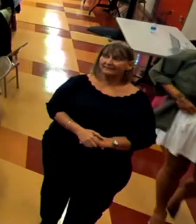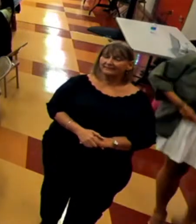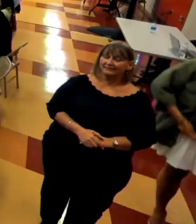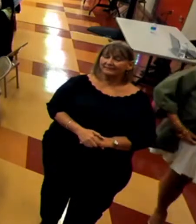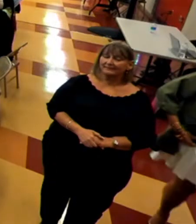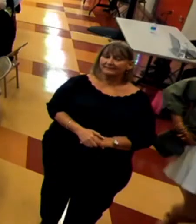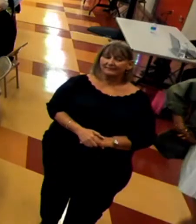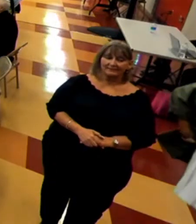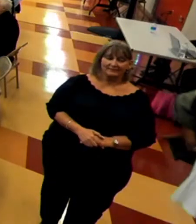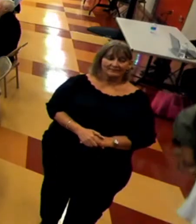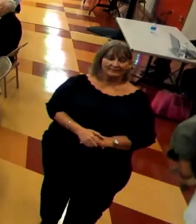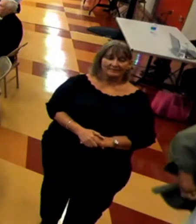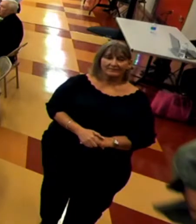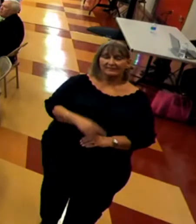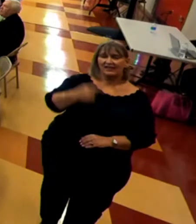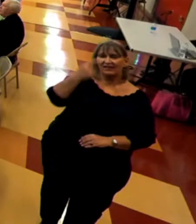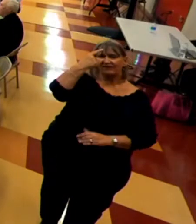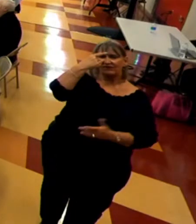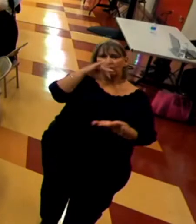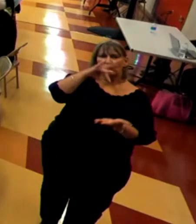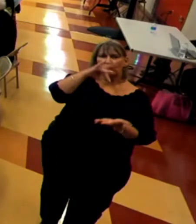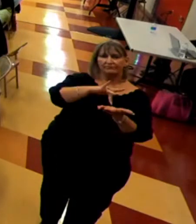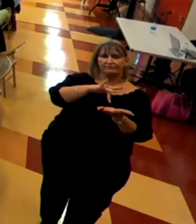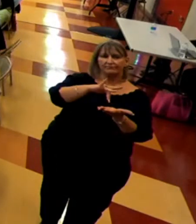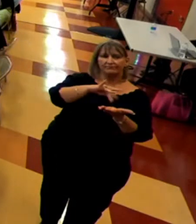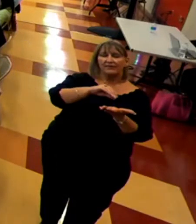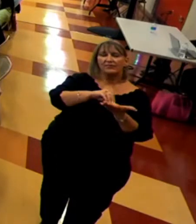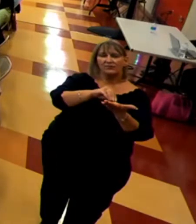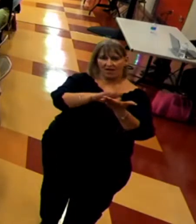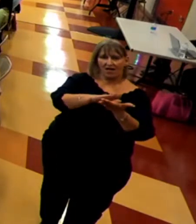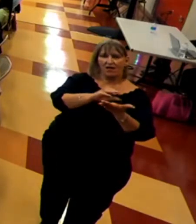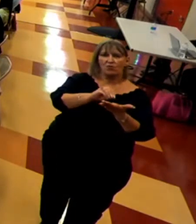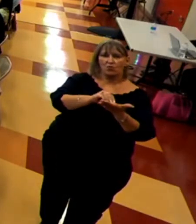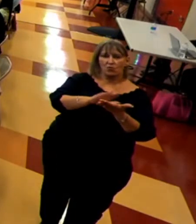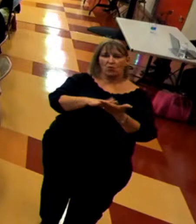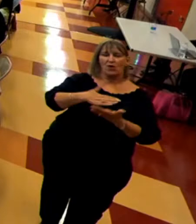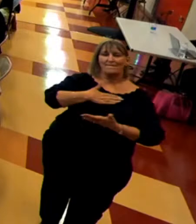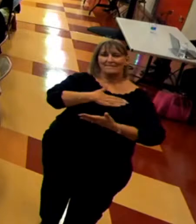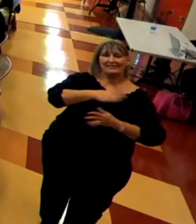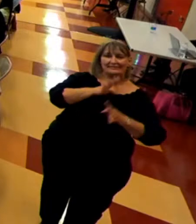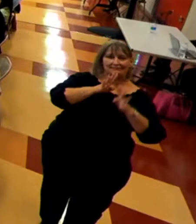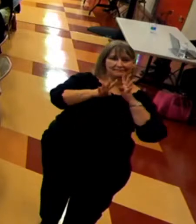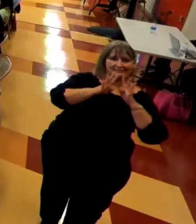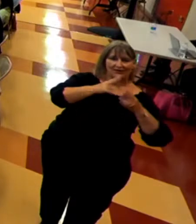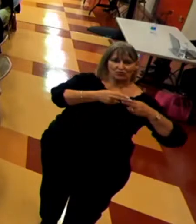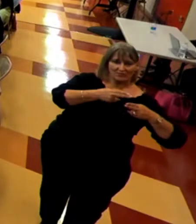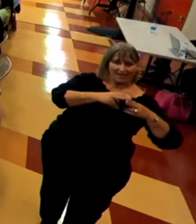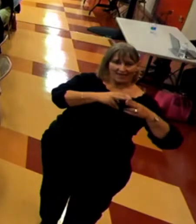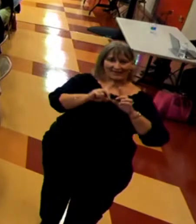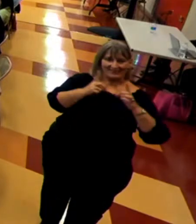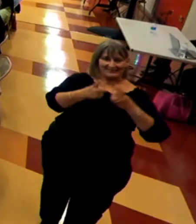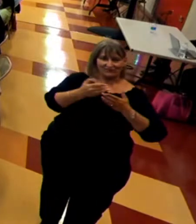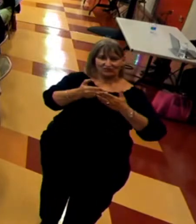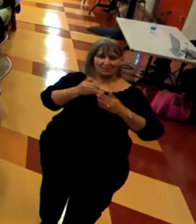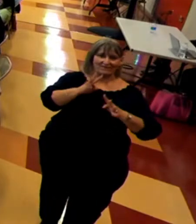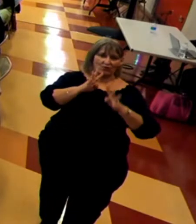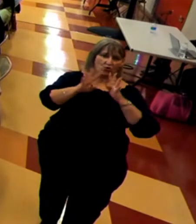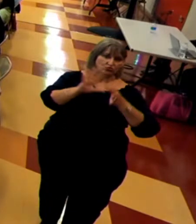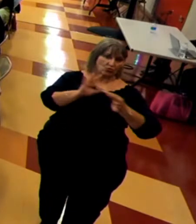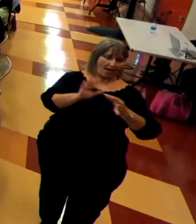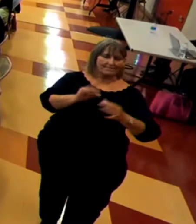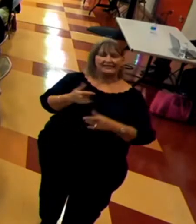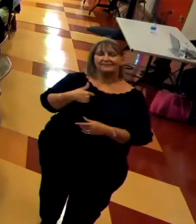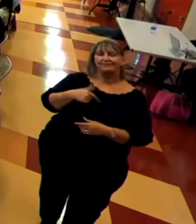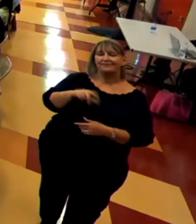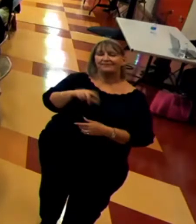But for the record, could you please state your name before you speak? Amy Casterly, District 5. Is there any reason to